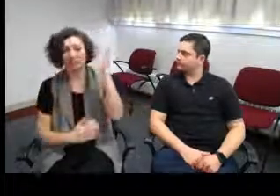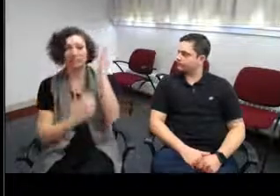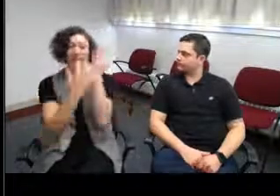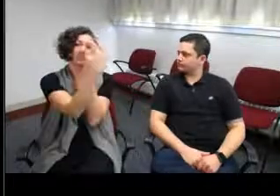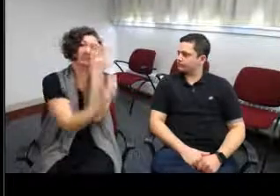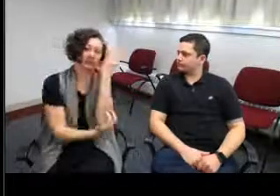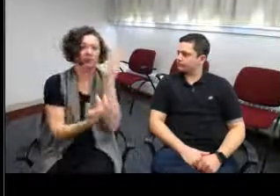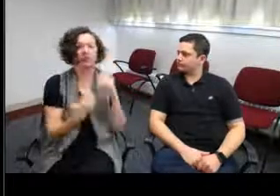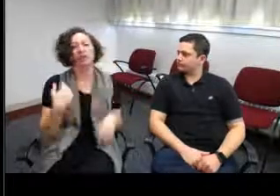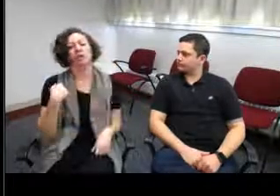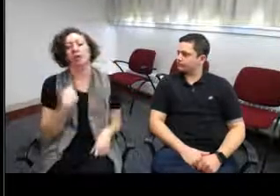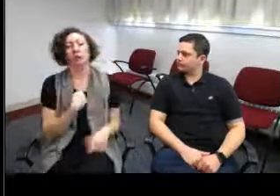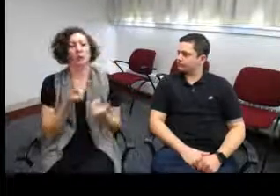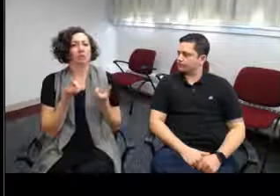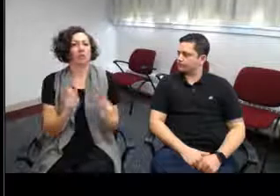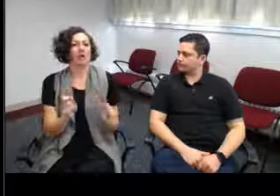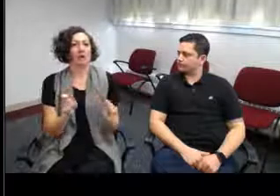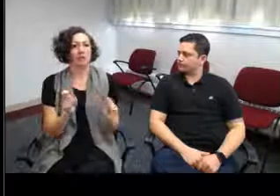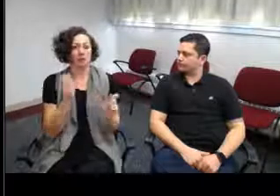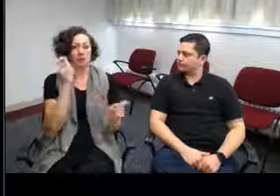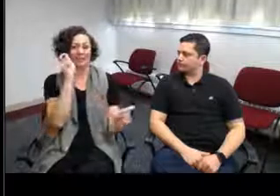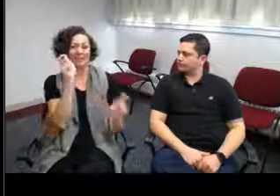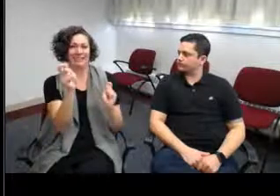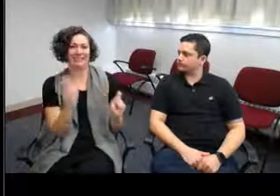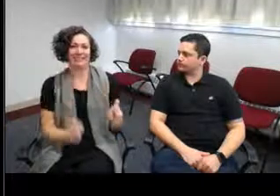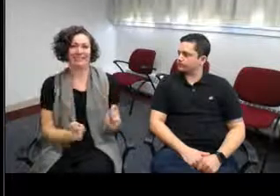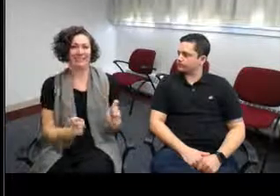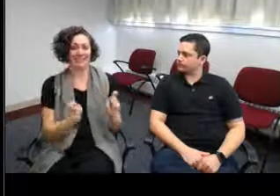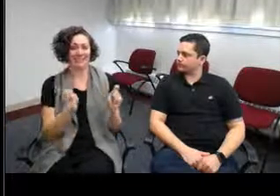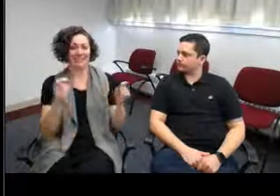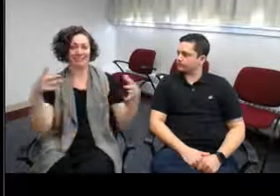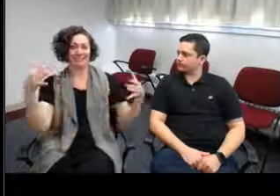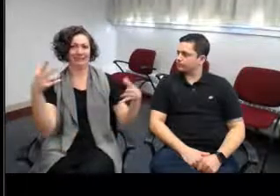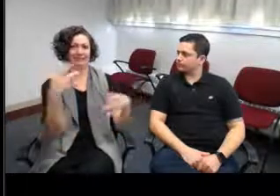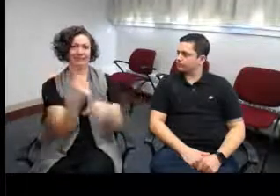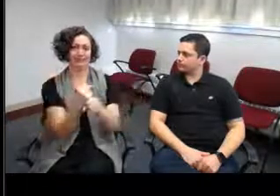Original materials are usually pretty heavy, English-based